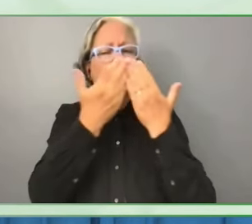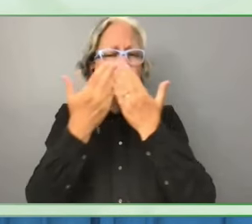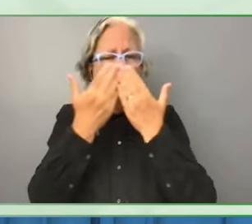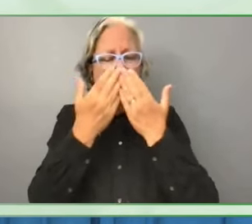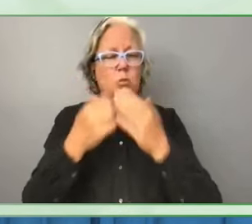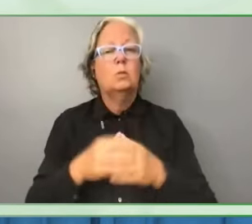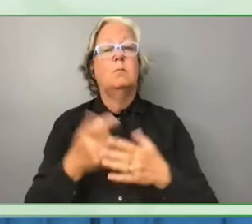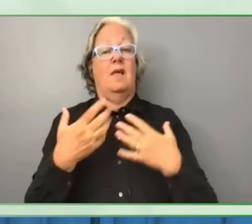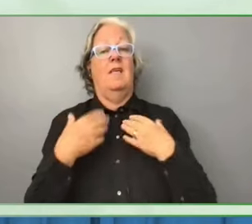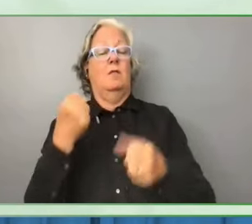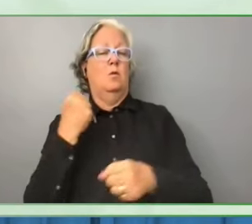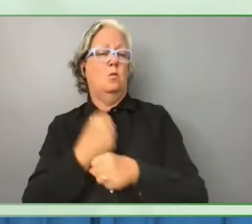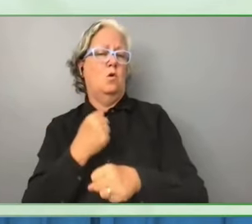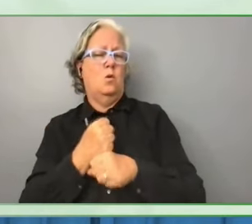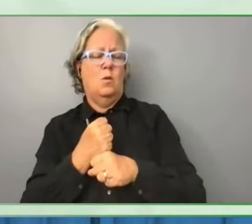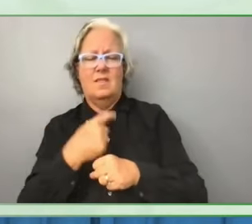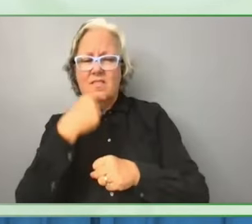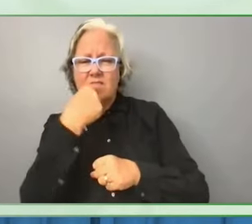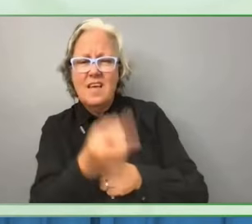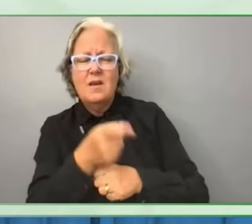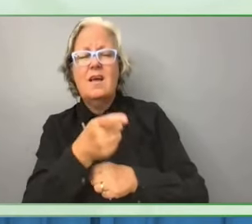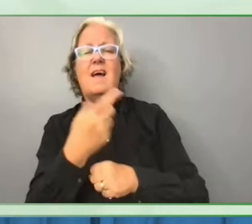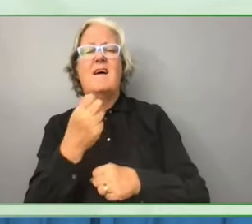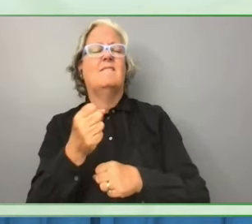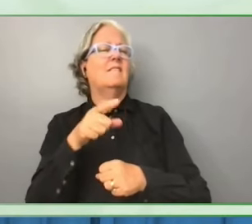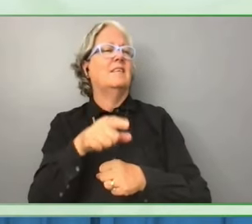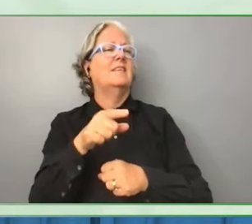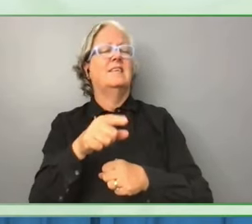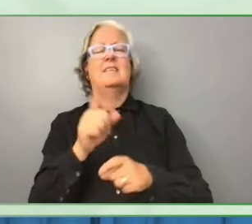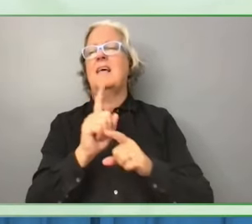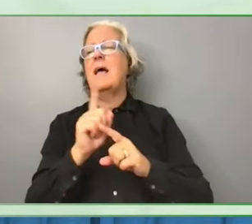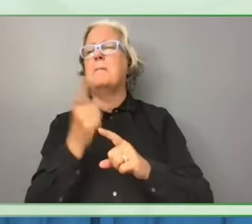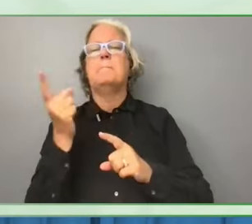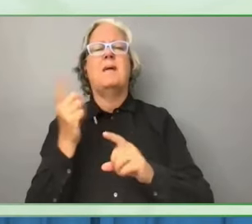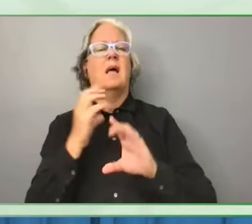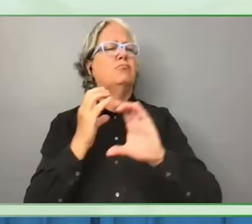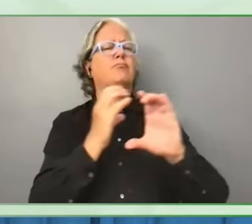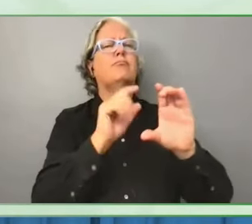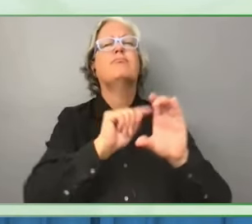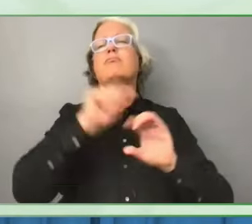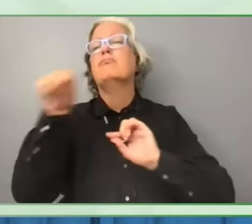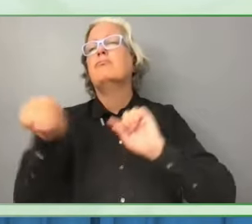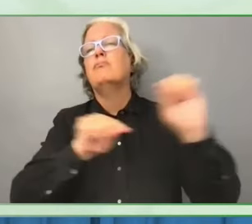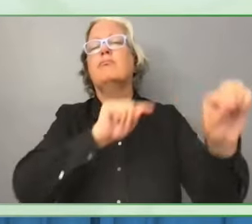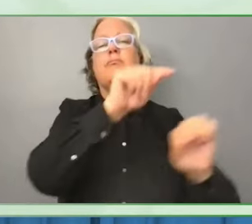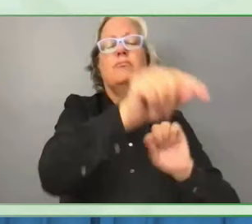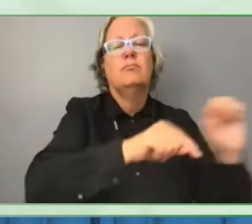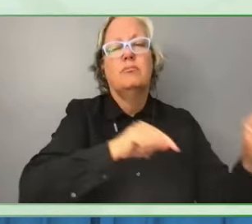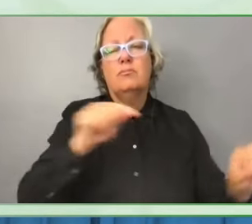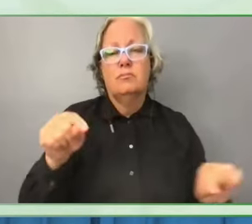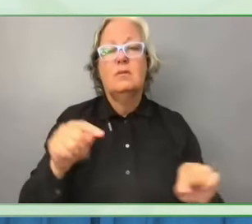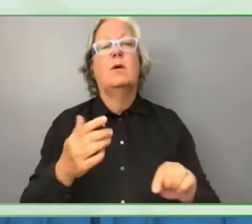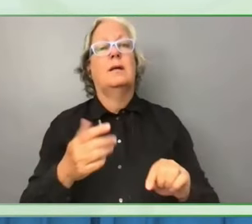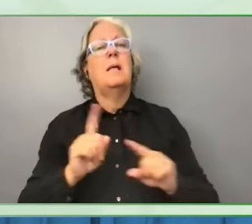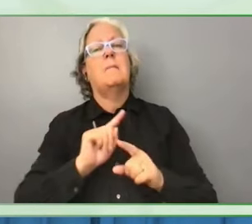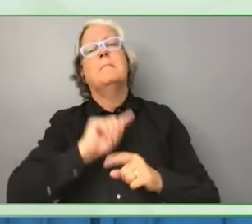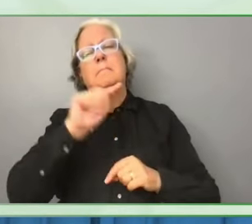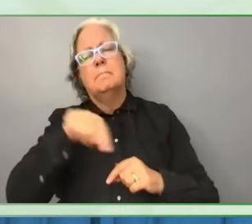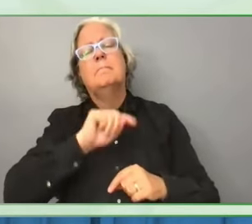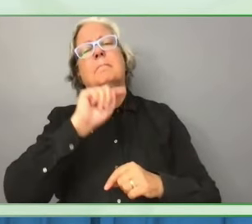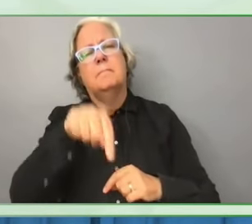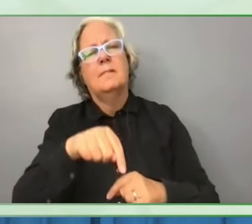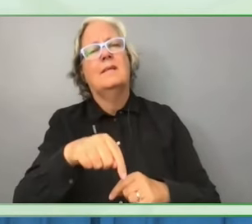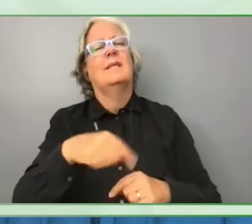youth-friendly services or mobile clinic for children and youth with disability and affected by leprosy on a regular schedule.